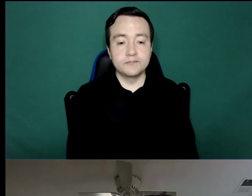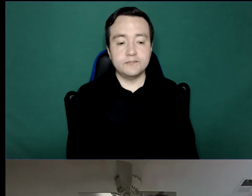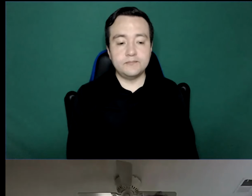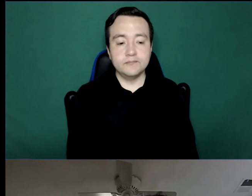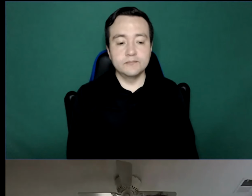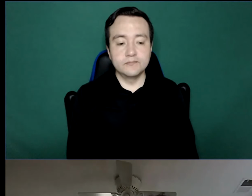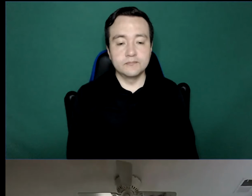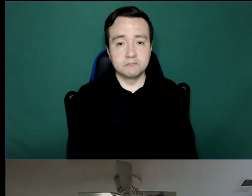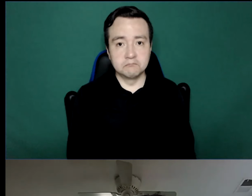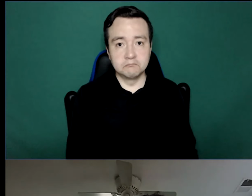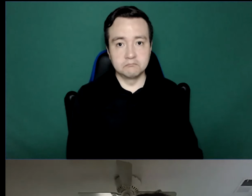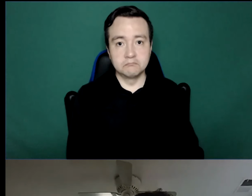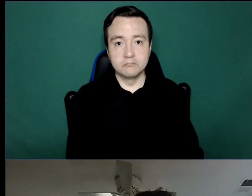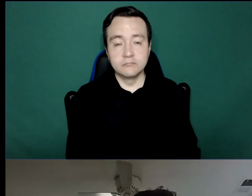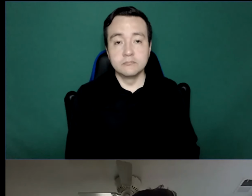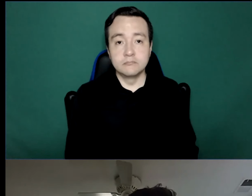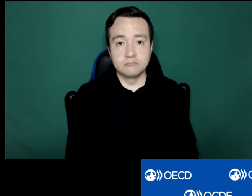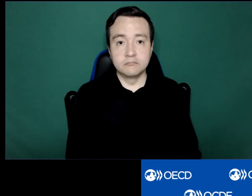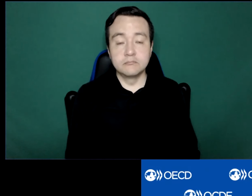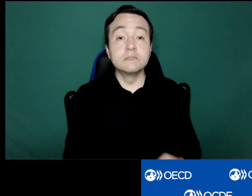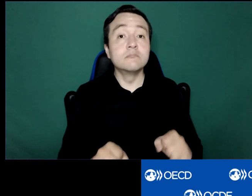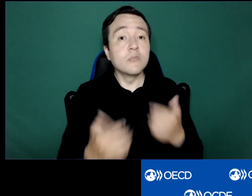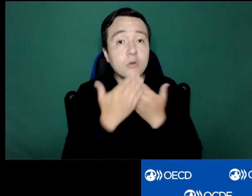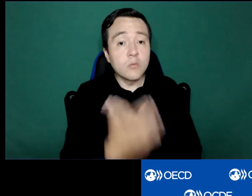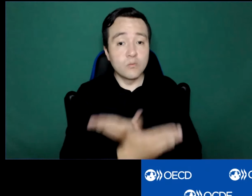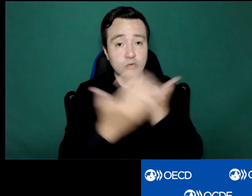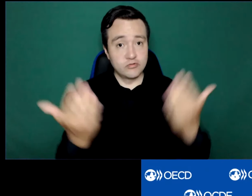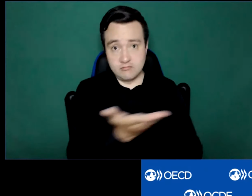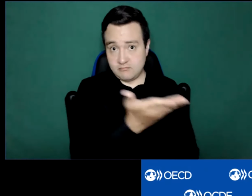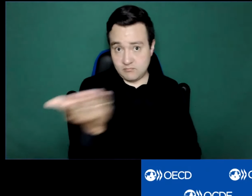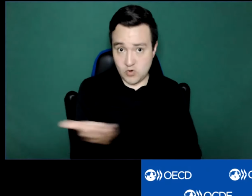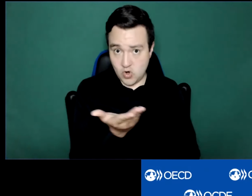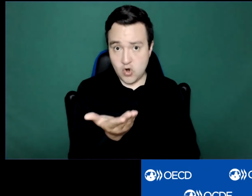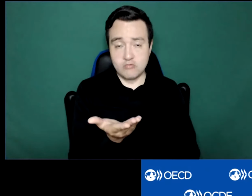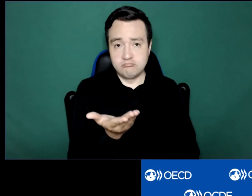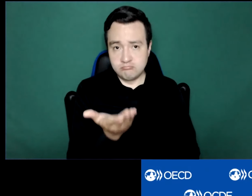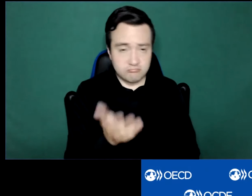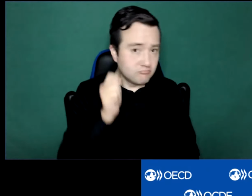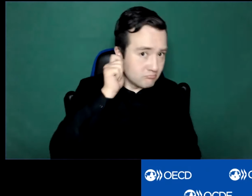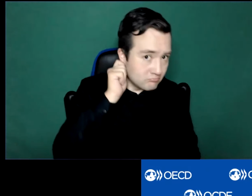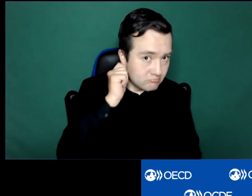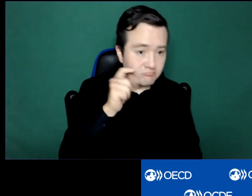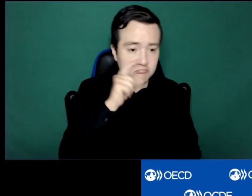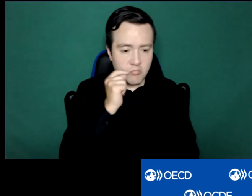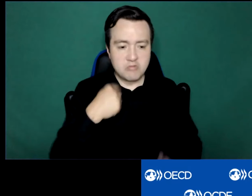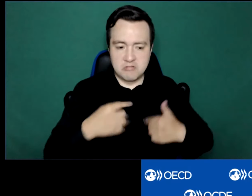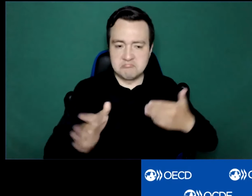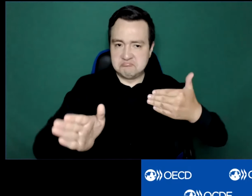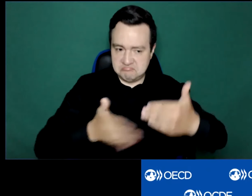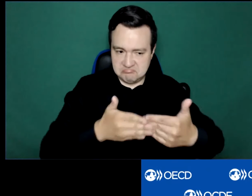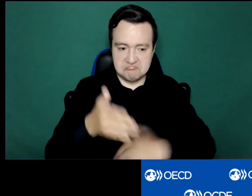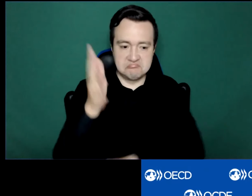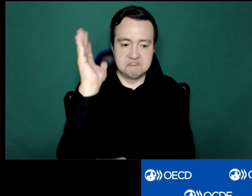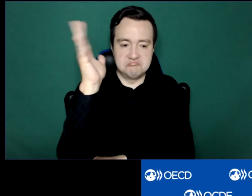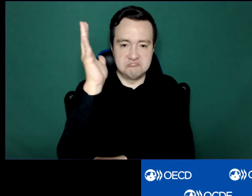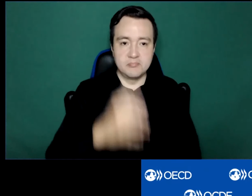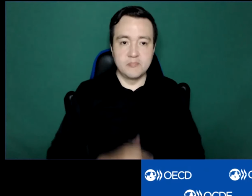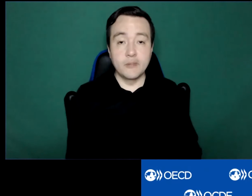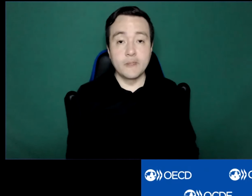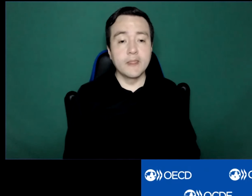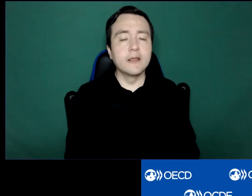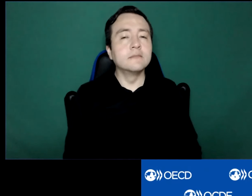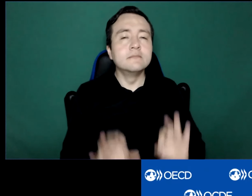you. I'm going to take a few minutes to close this meeting and review maybe